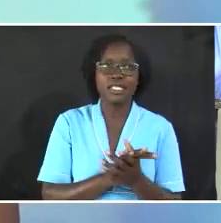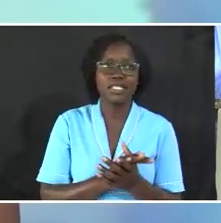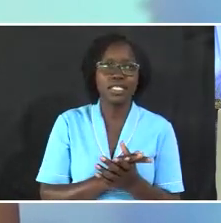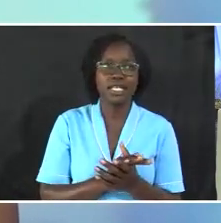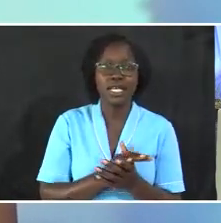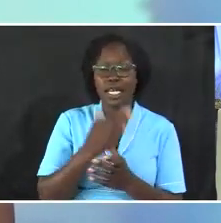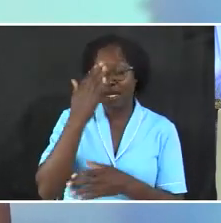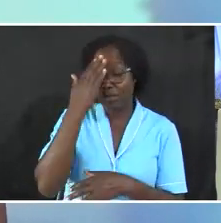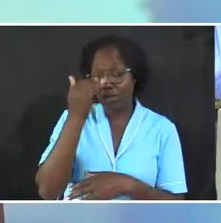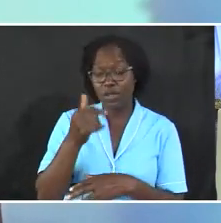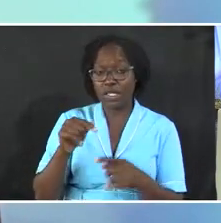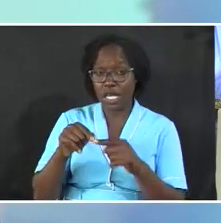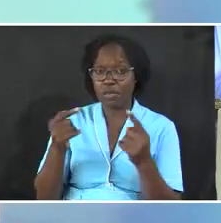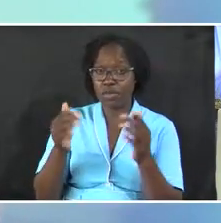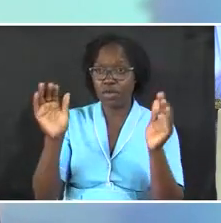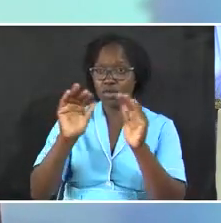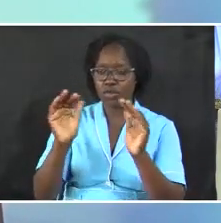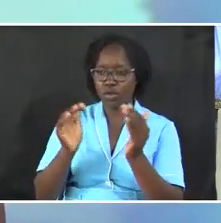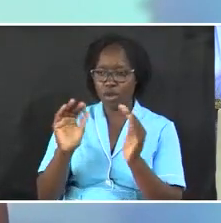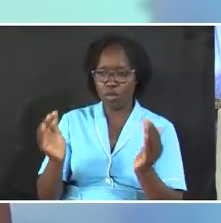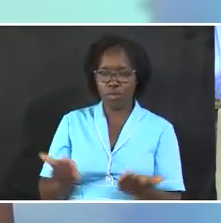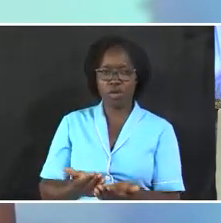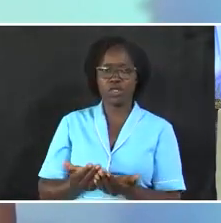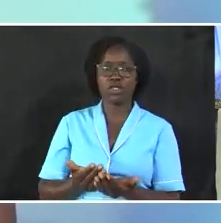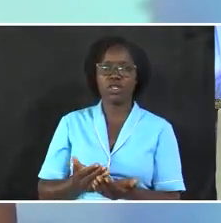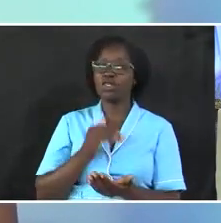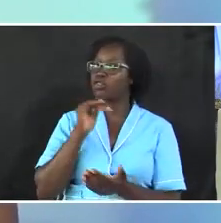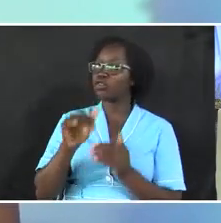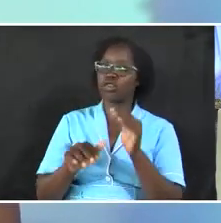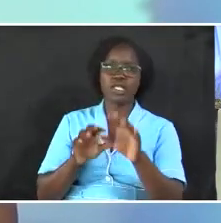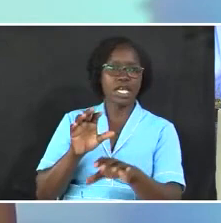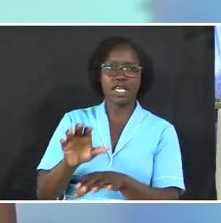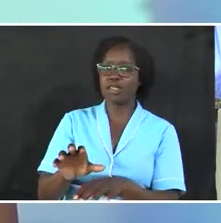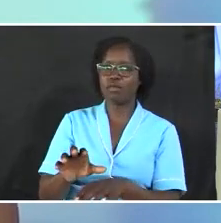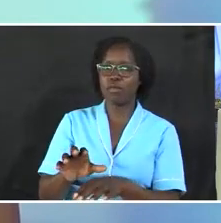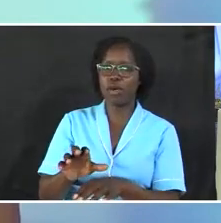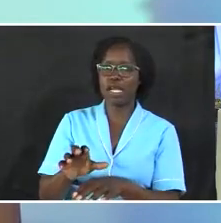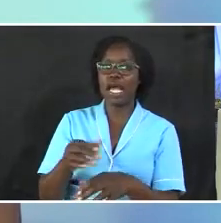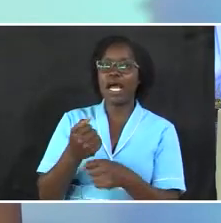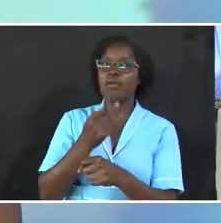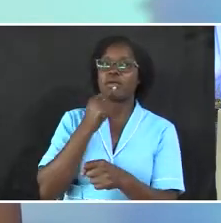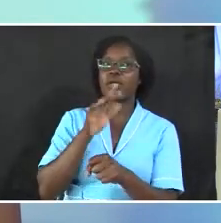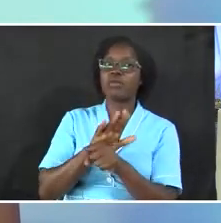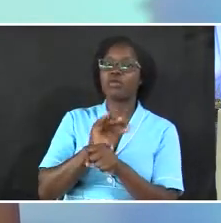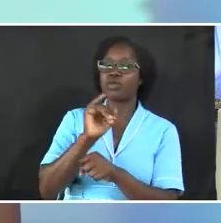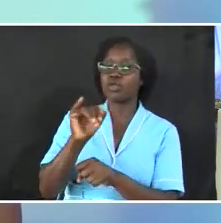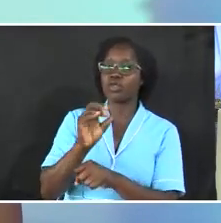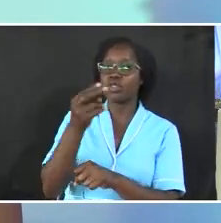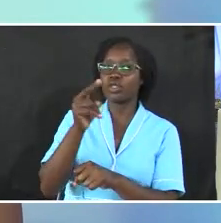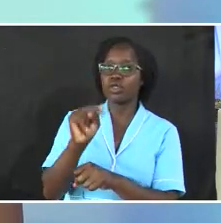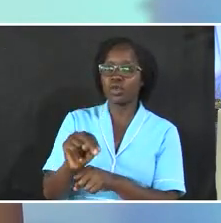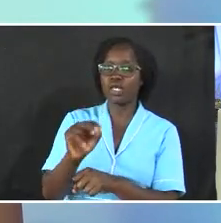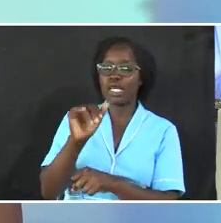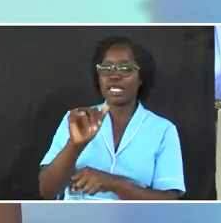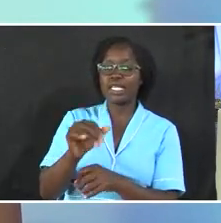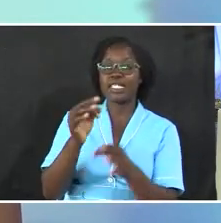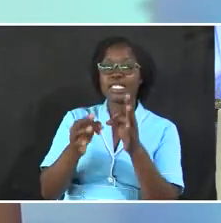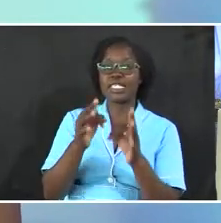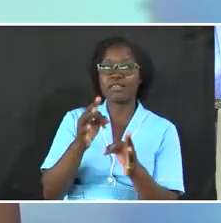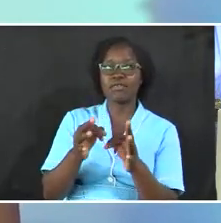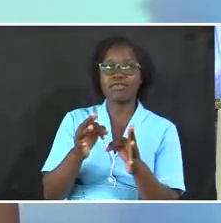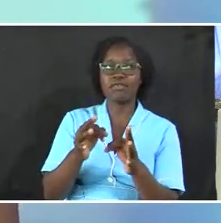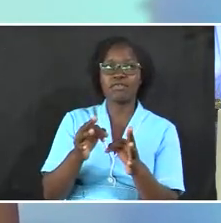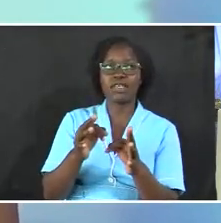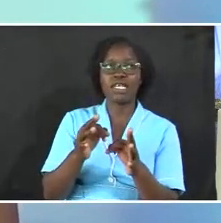"It's because I broke your pot, mother, not the animals. I made a promise with John that